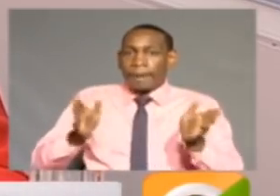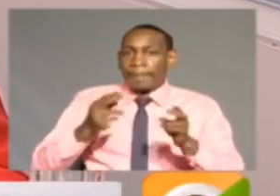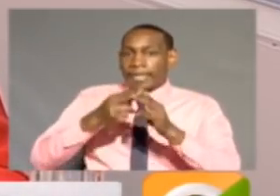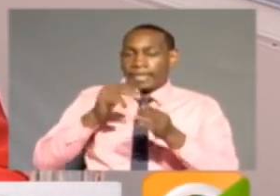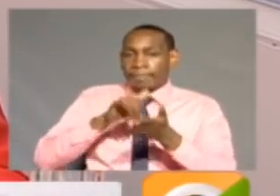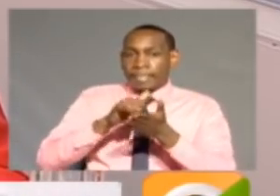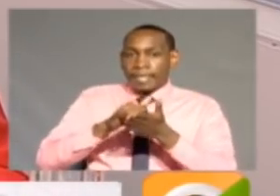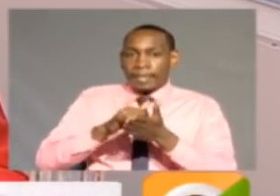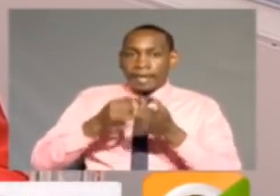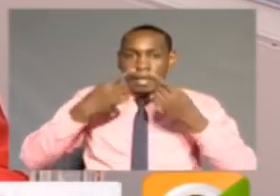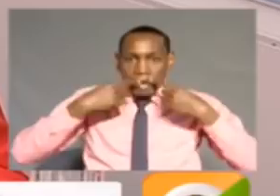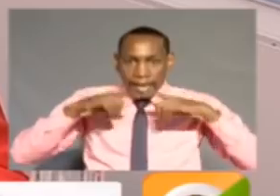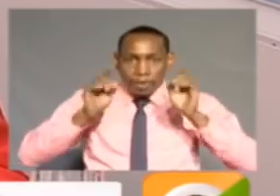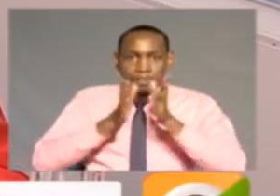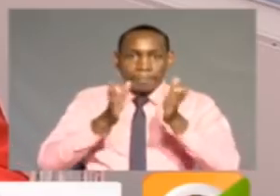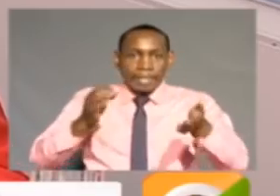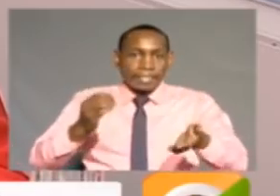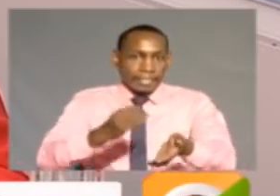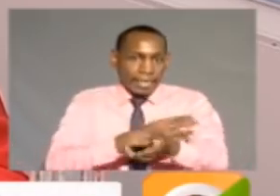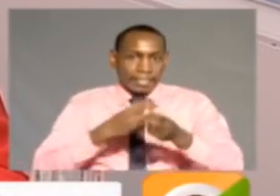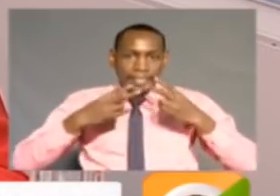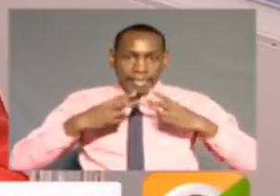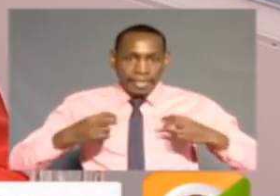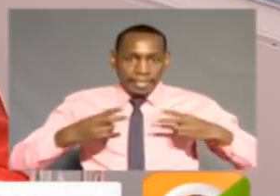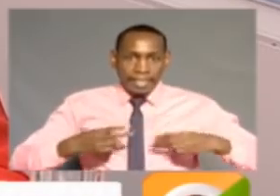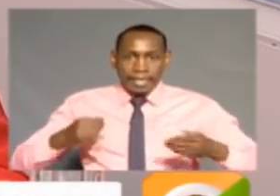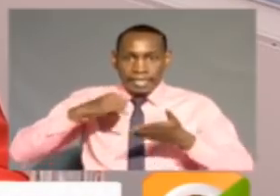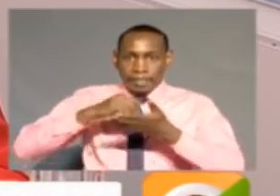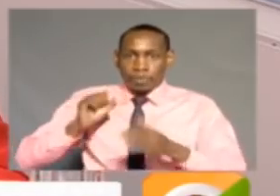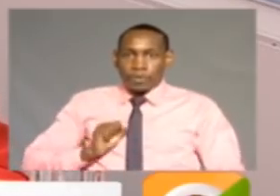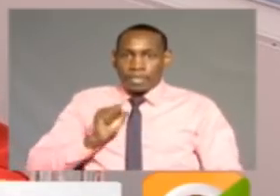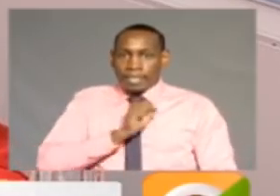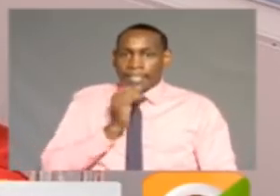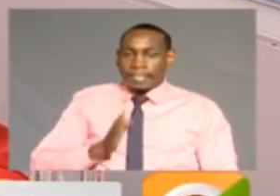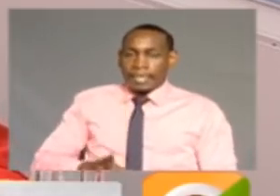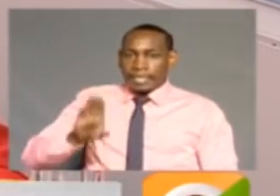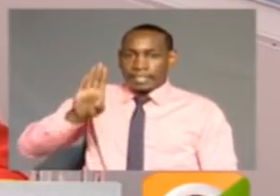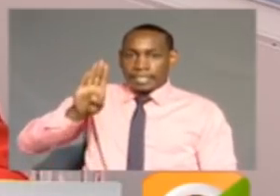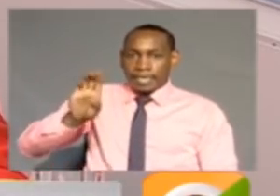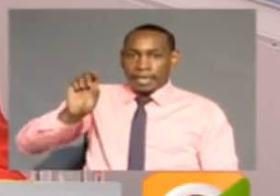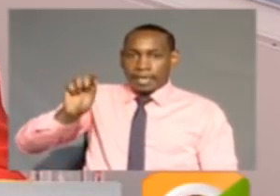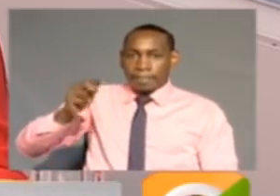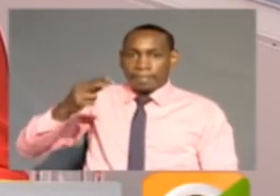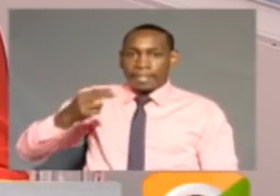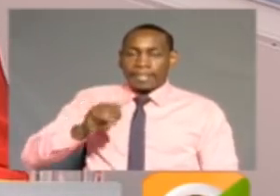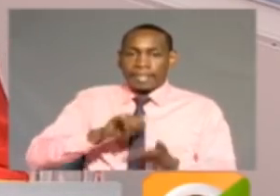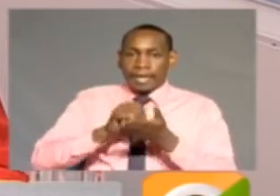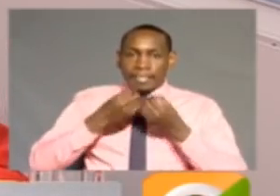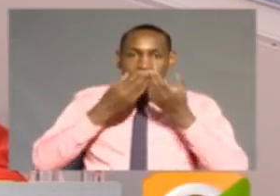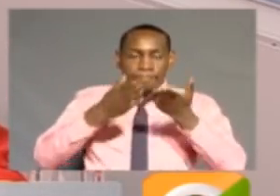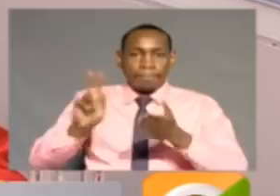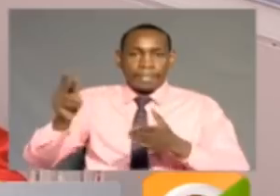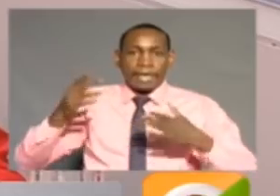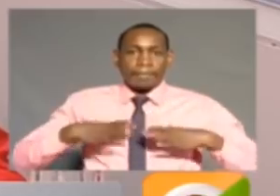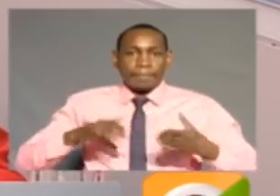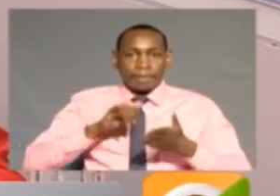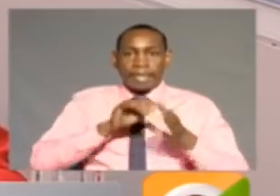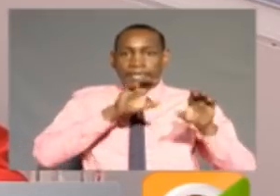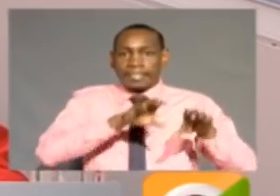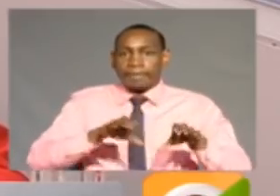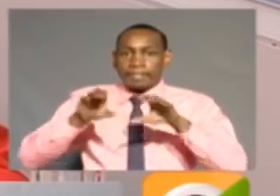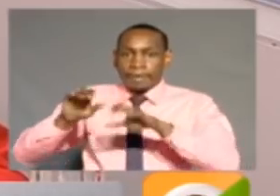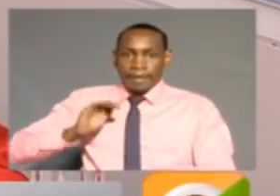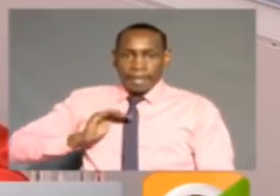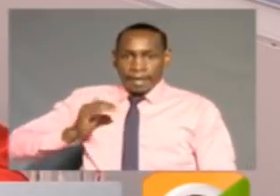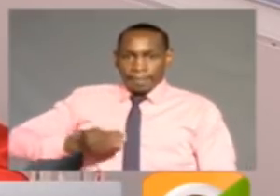have gone public with their cancer diagnosis is Senator Beth Mugo, who disclosed to Kenyans that she was suffering from